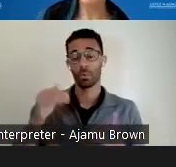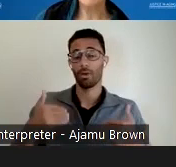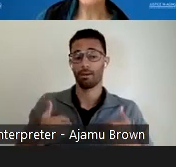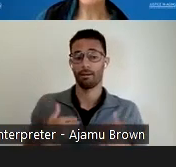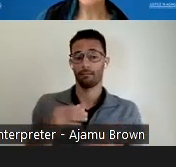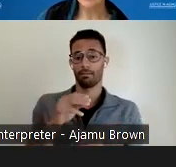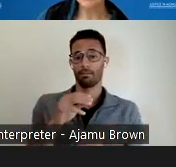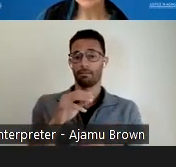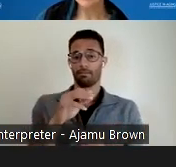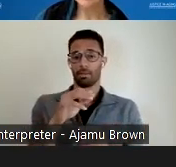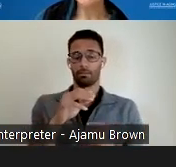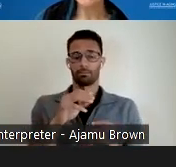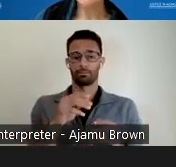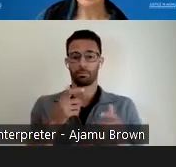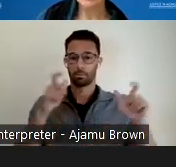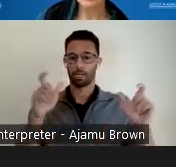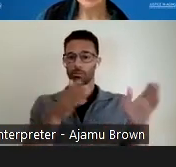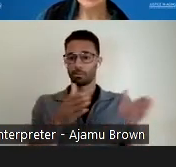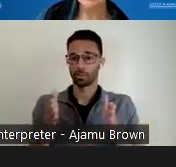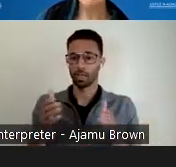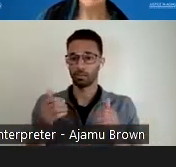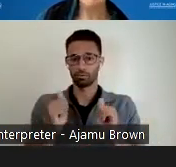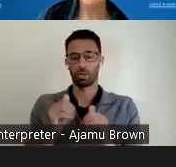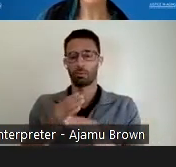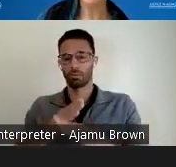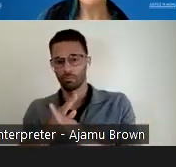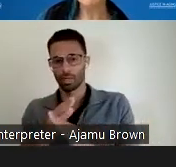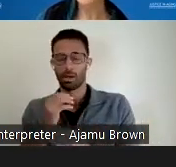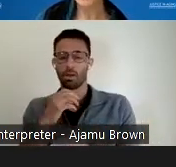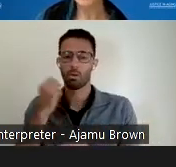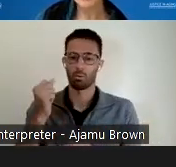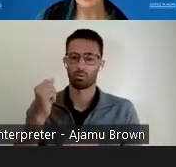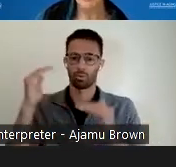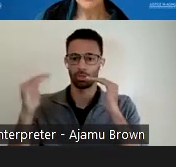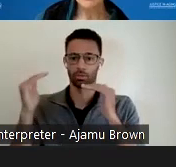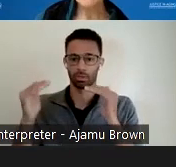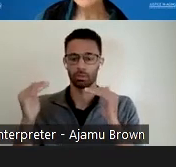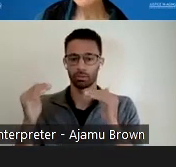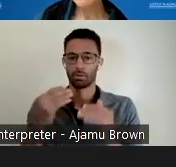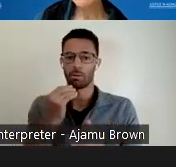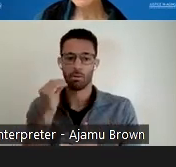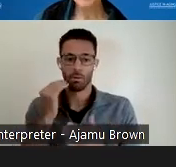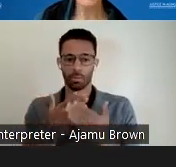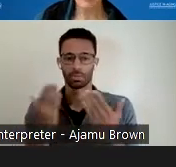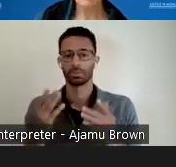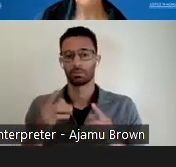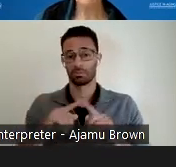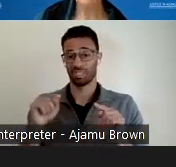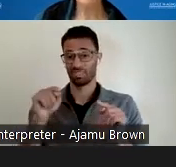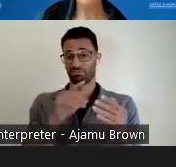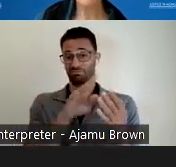of preventing and ending older adult homelessness. And I think that this chart is sobering in telling us that we're